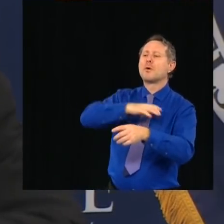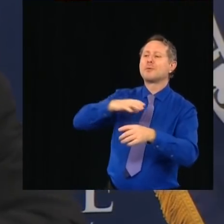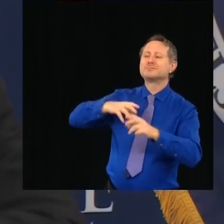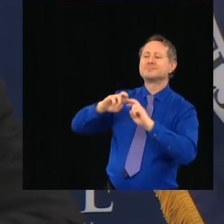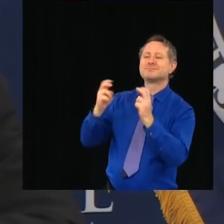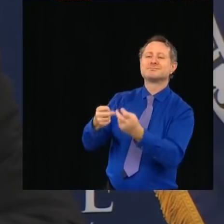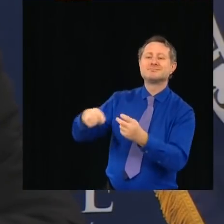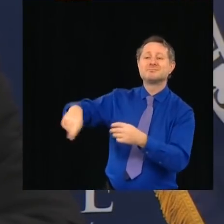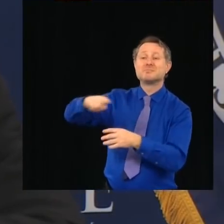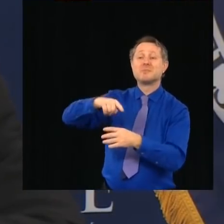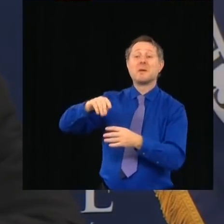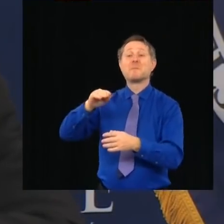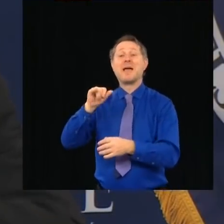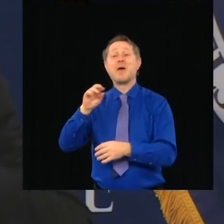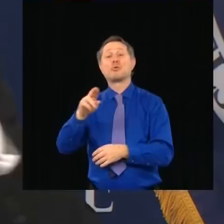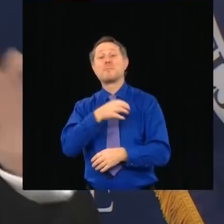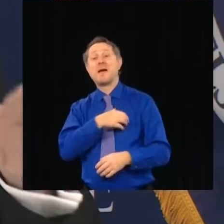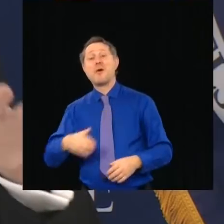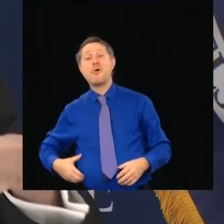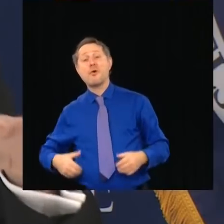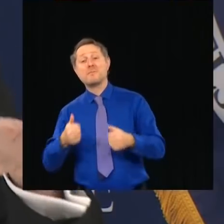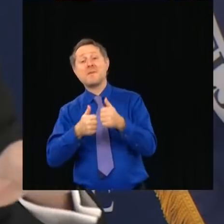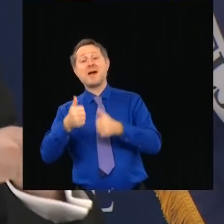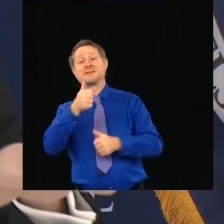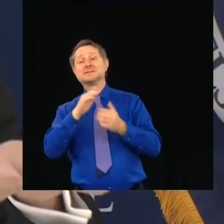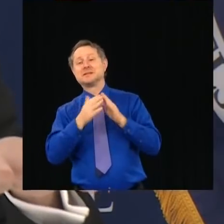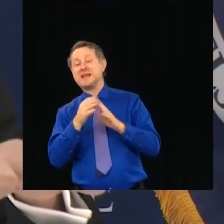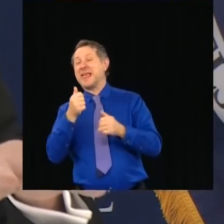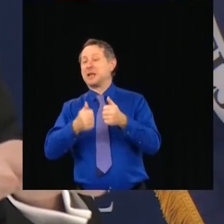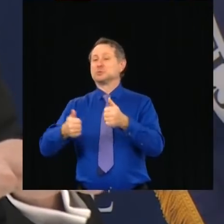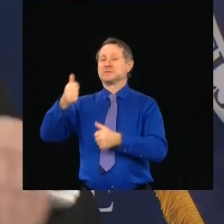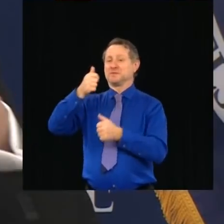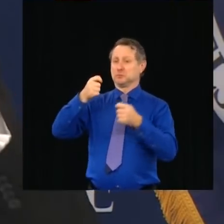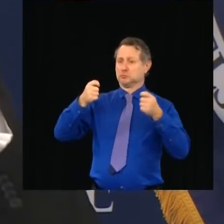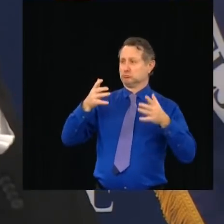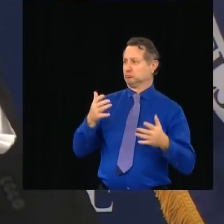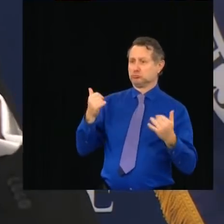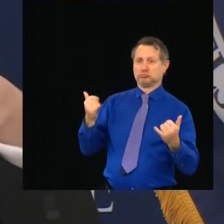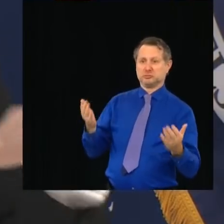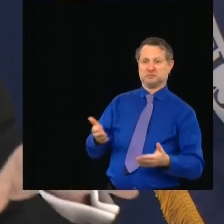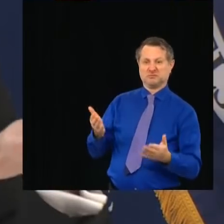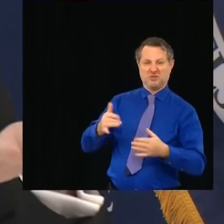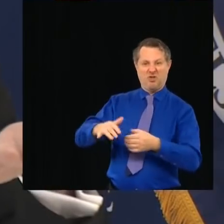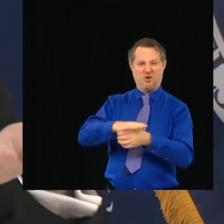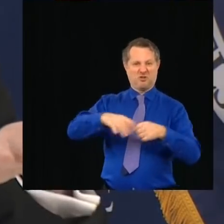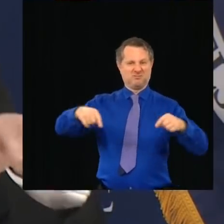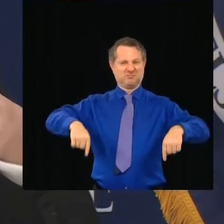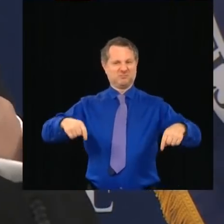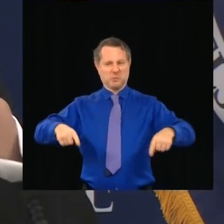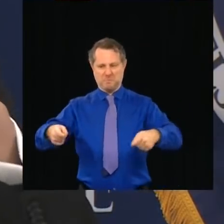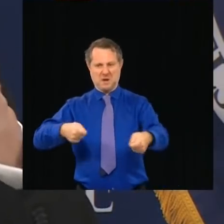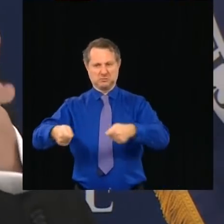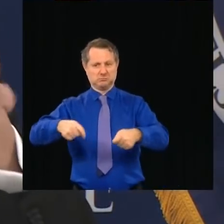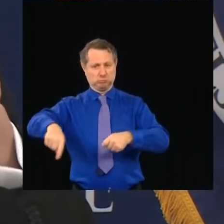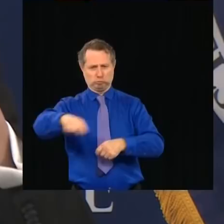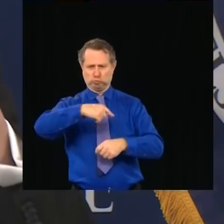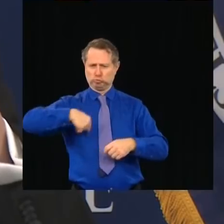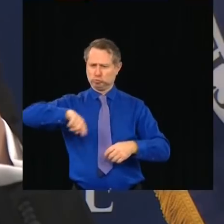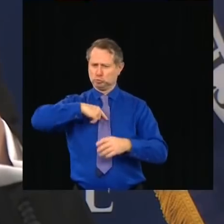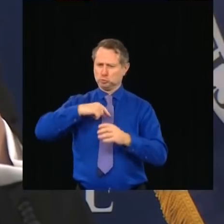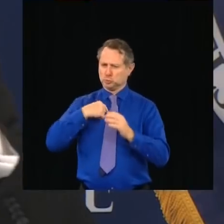are here today. And a lot of this is going to be locally managed, so we'll be working with them.